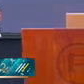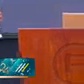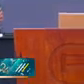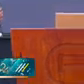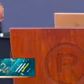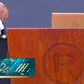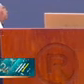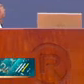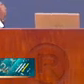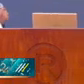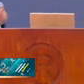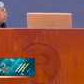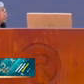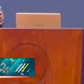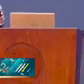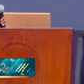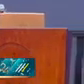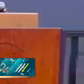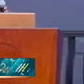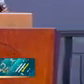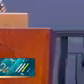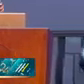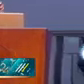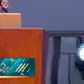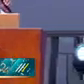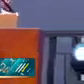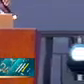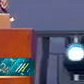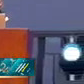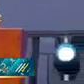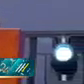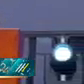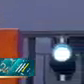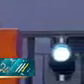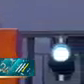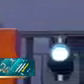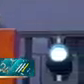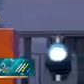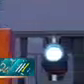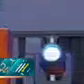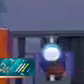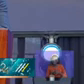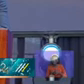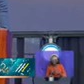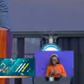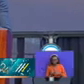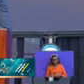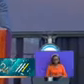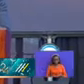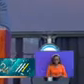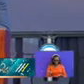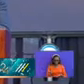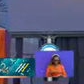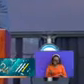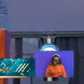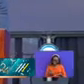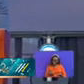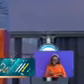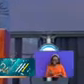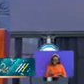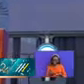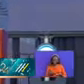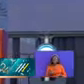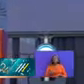I've discovered is that when we begin to study spirituality